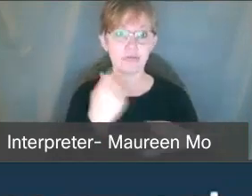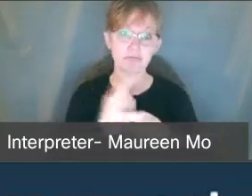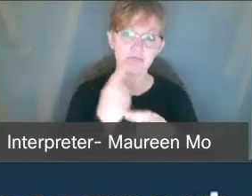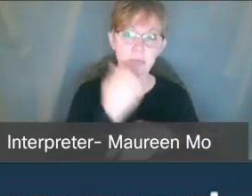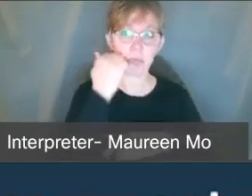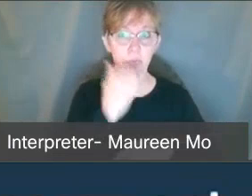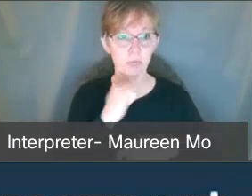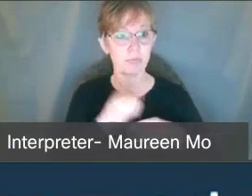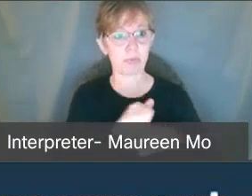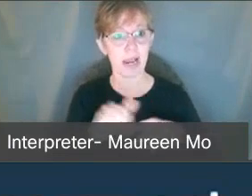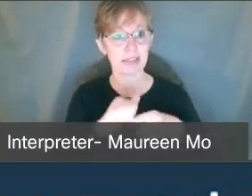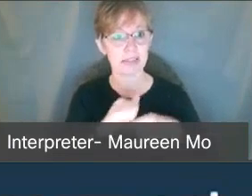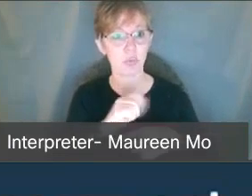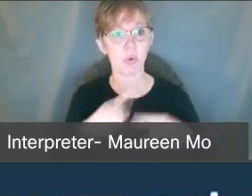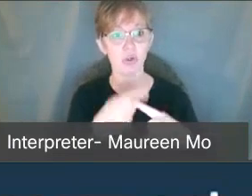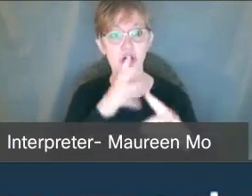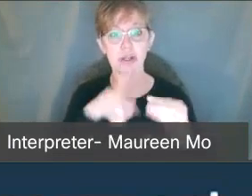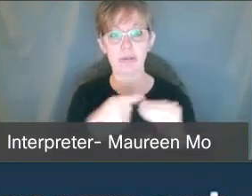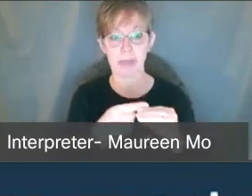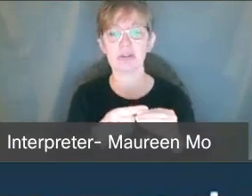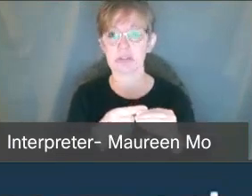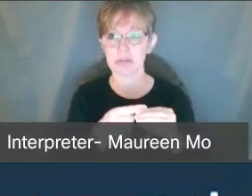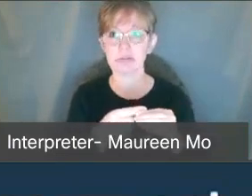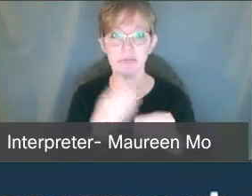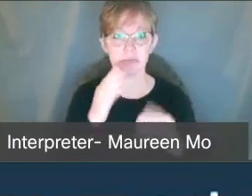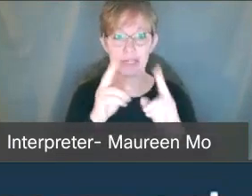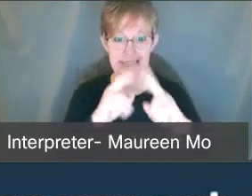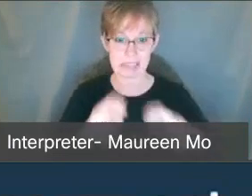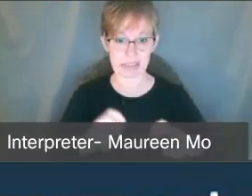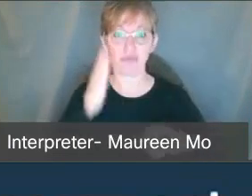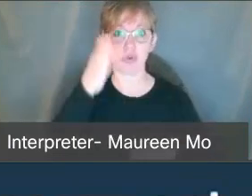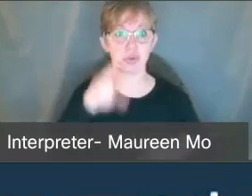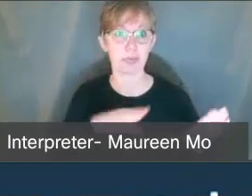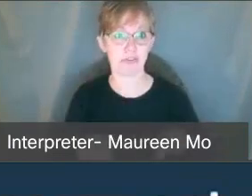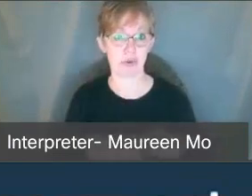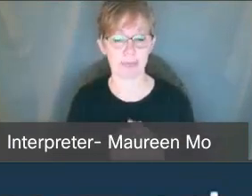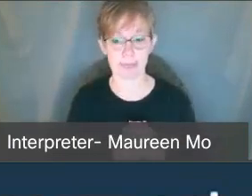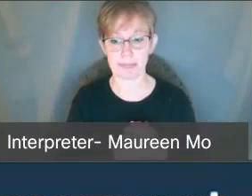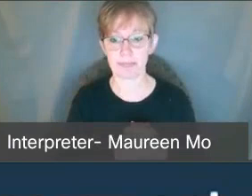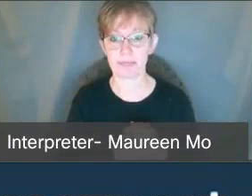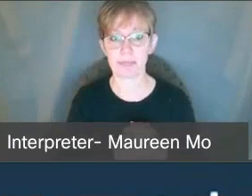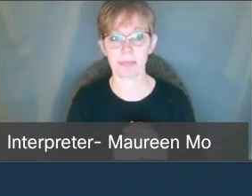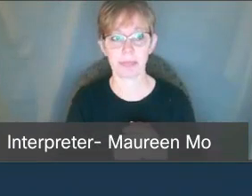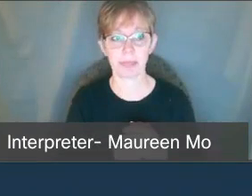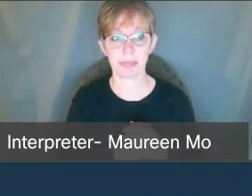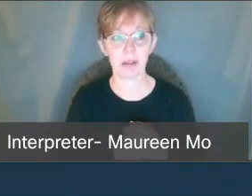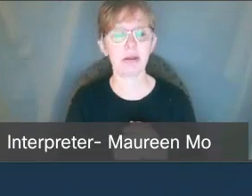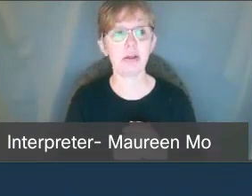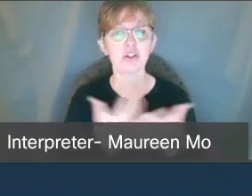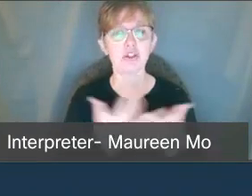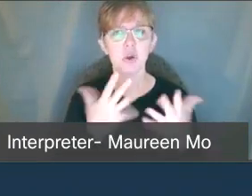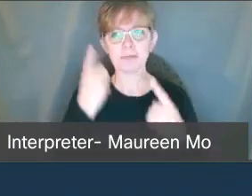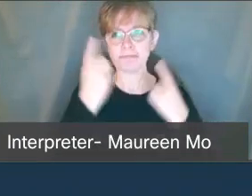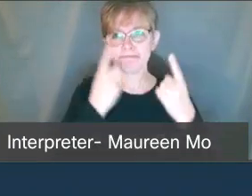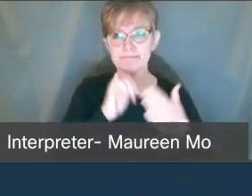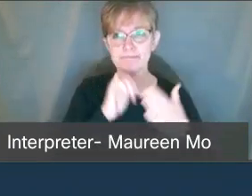about assessing risk for future behavior. So with that idea in place, I wanted